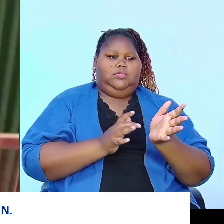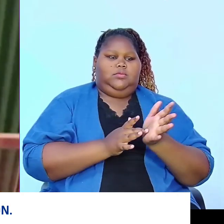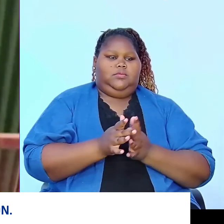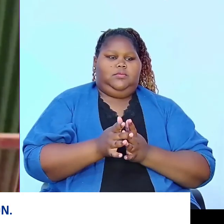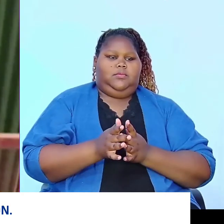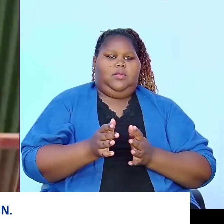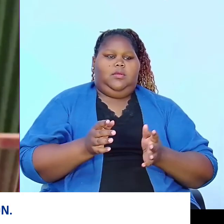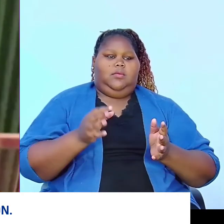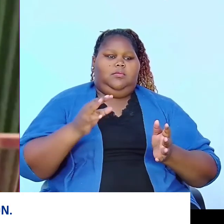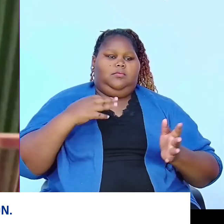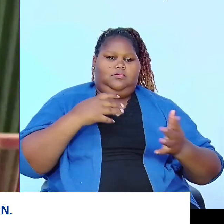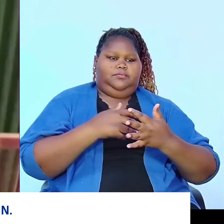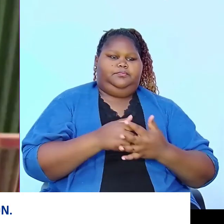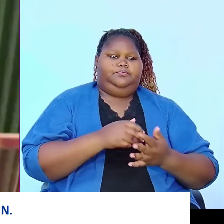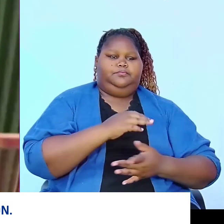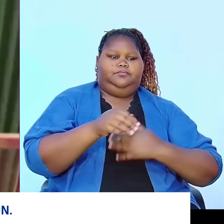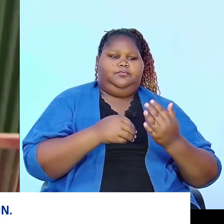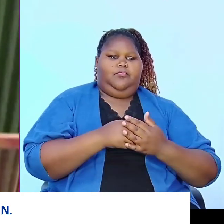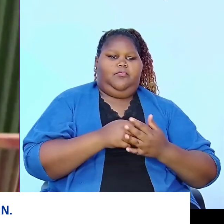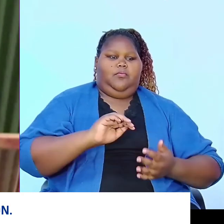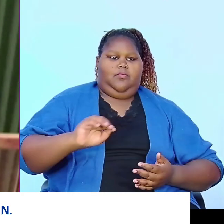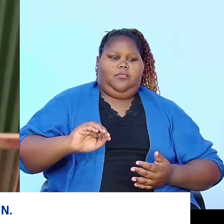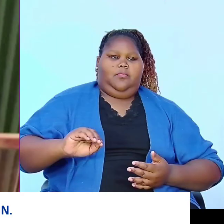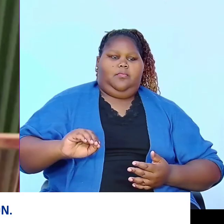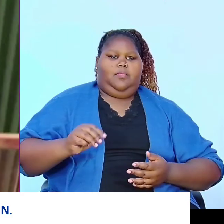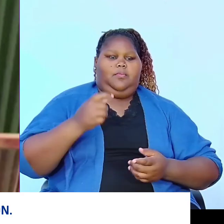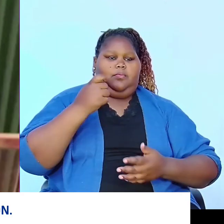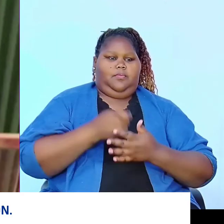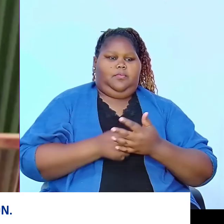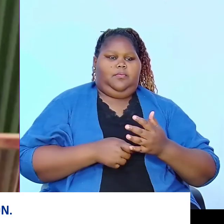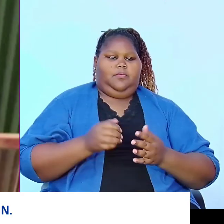the pending claims are paid in full.